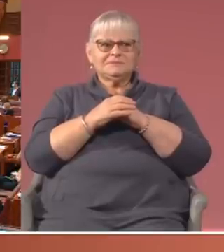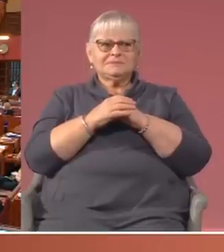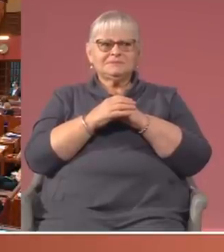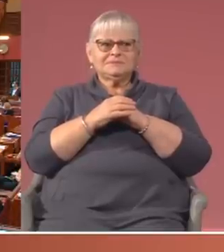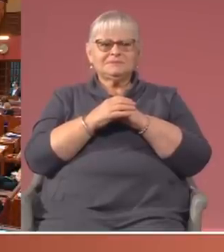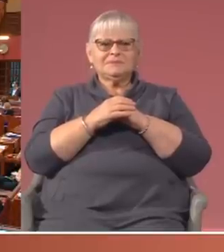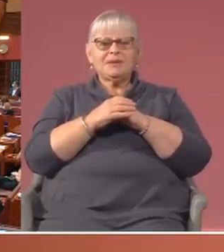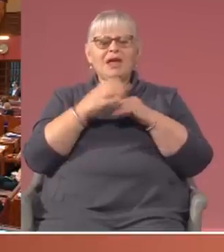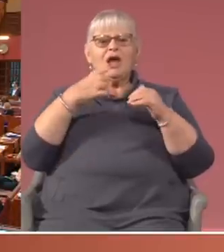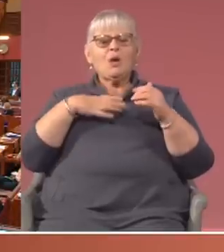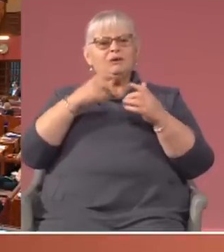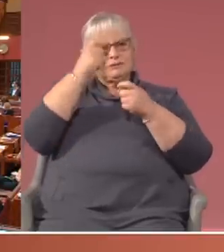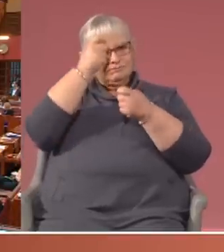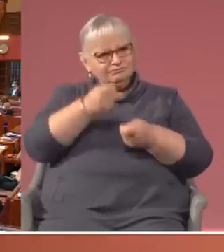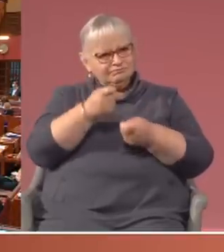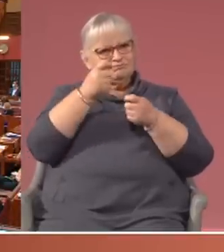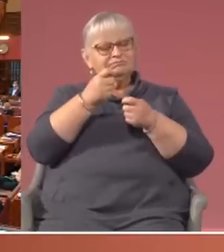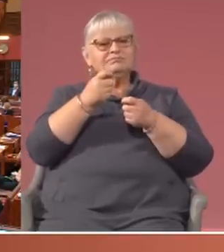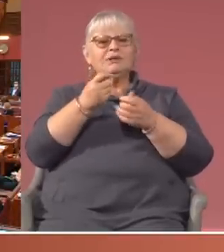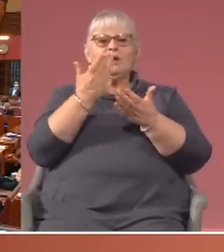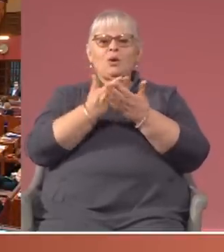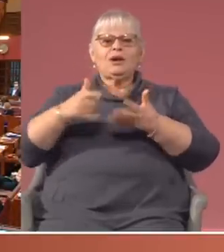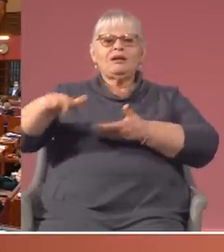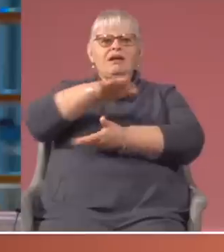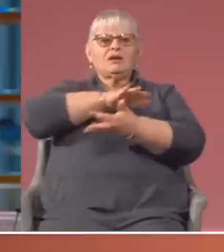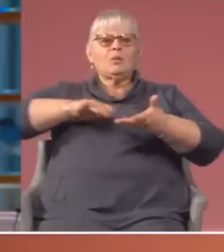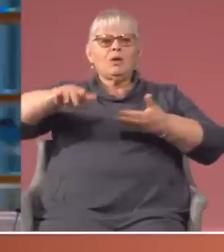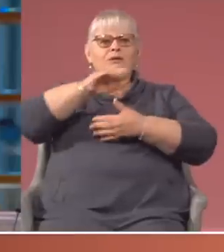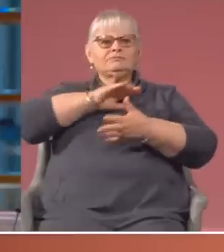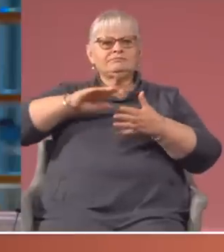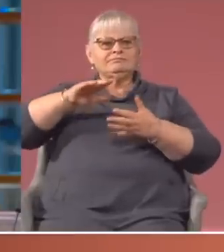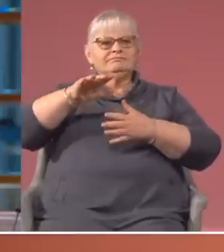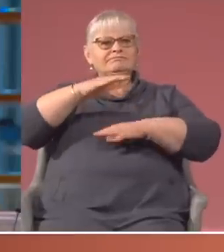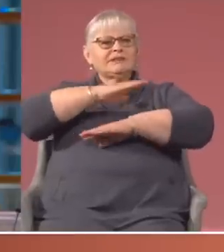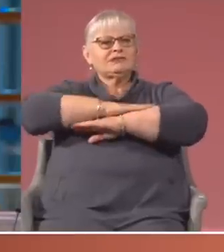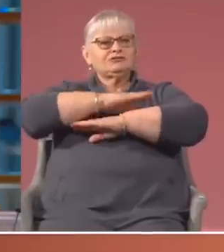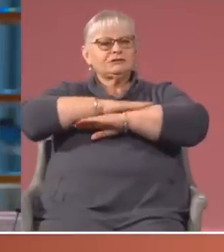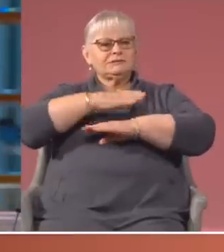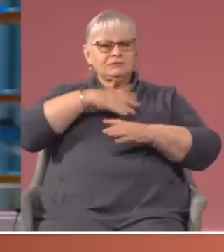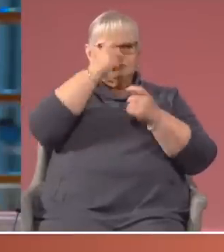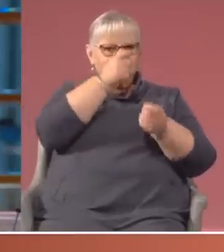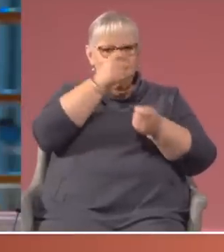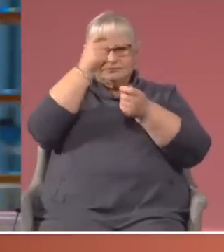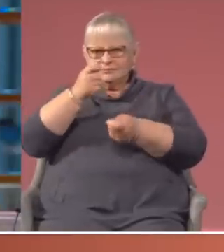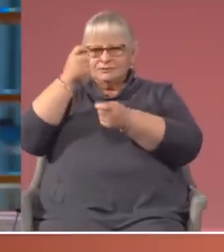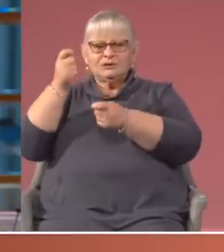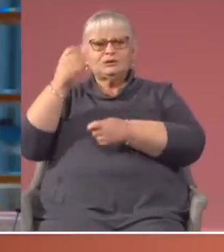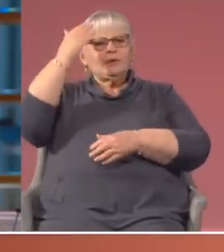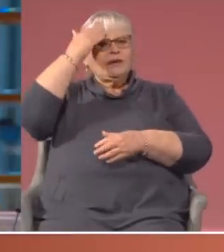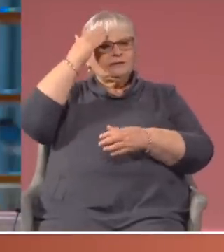I'd like to start by acknowledging that we are a Ngunnawal country. I'd like to pay my respect to their elders, past and